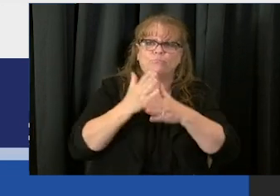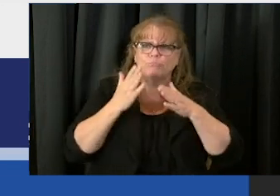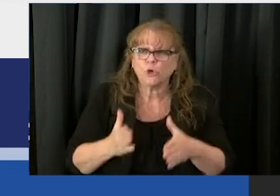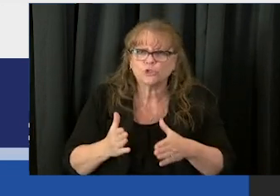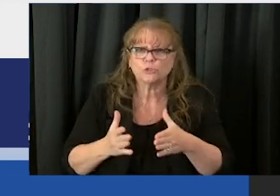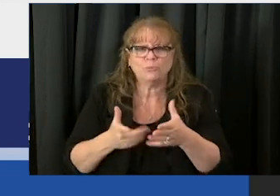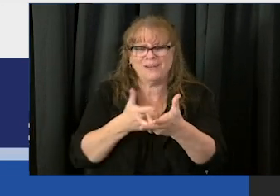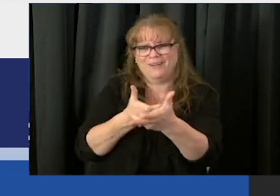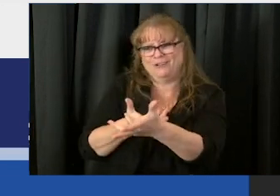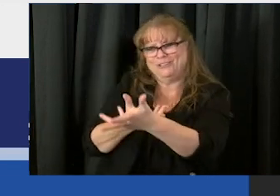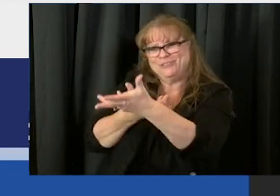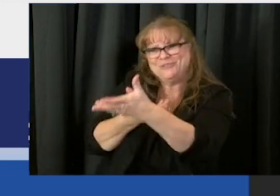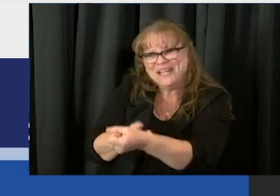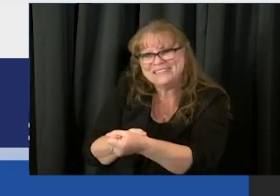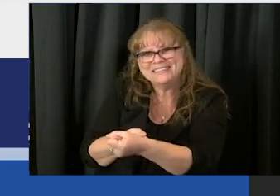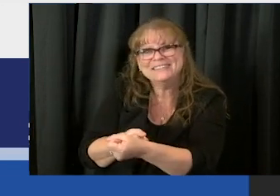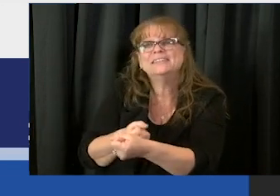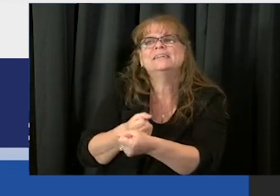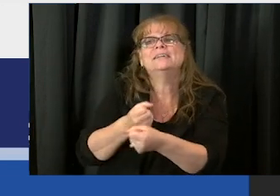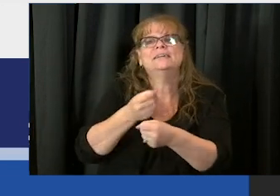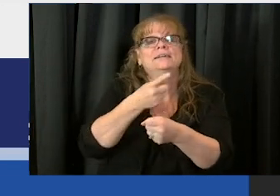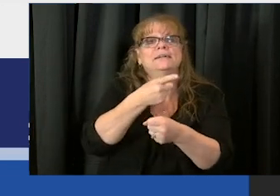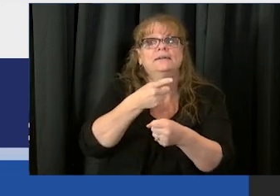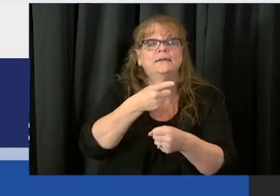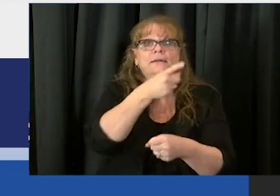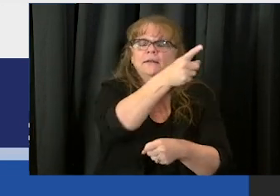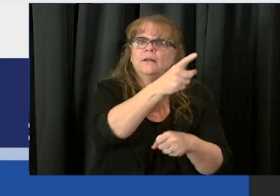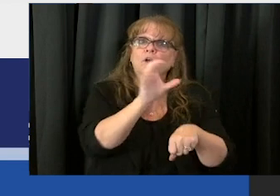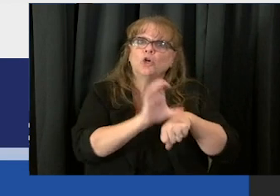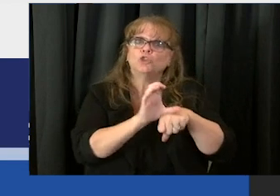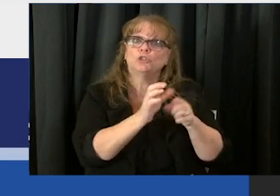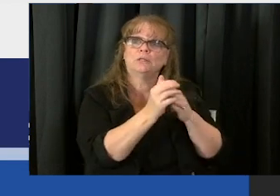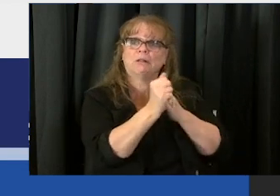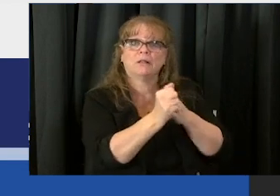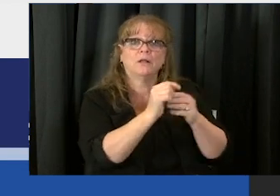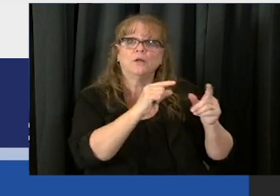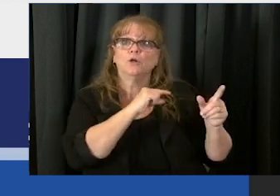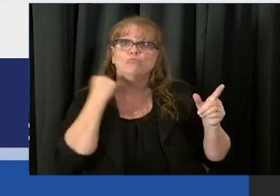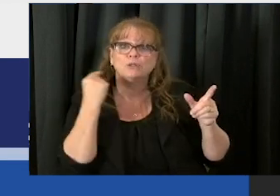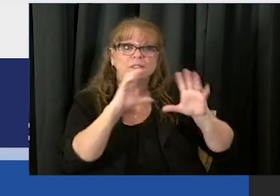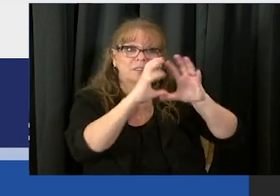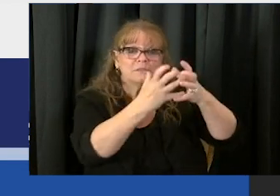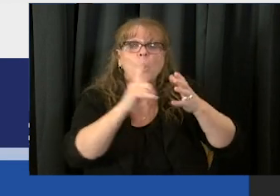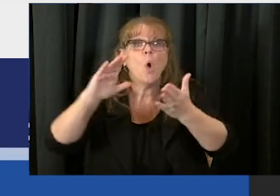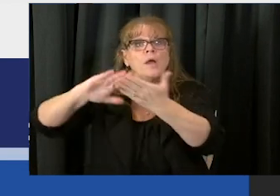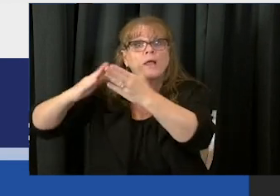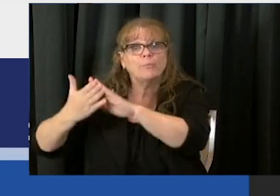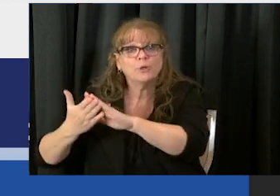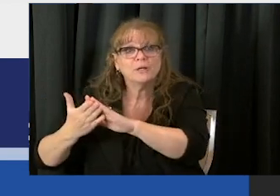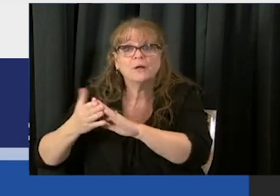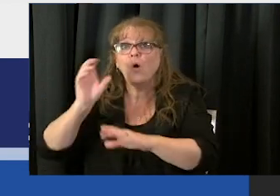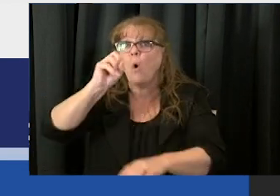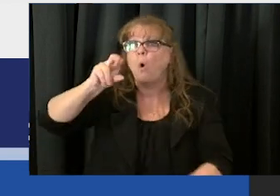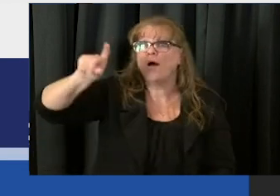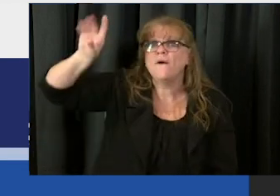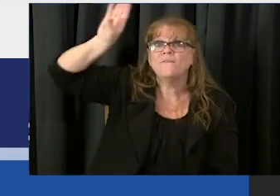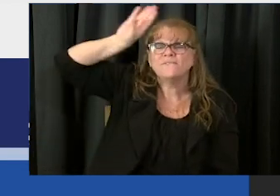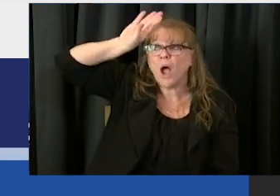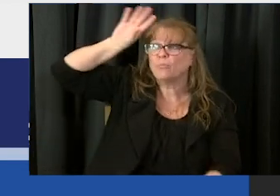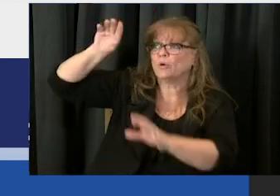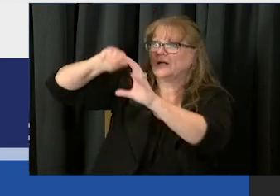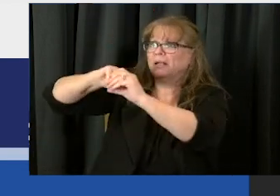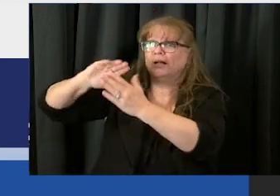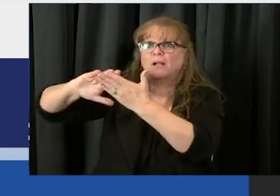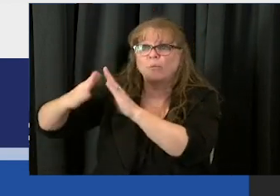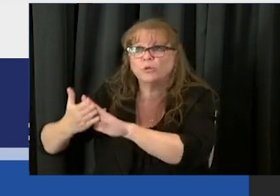and fire departments. We need them all to help make a connection with broader communities and ensure everyone has access to this